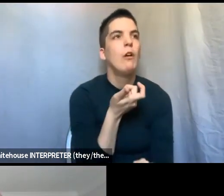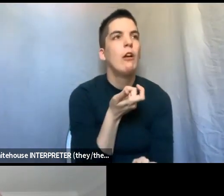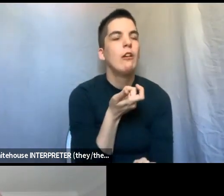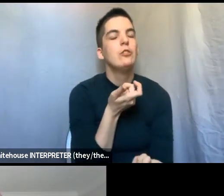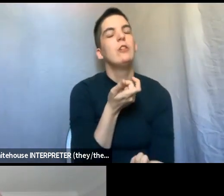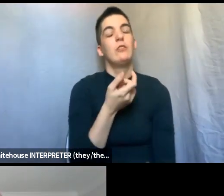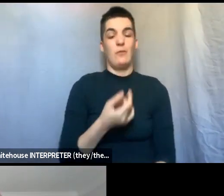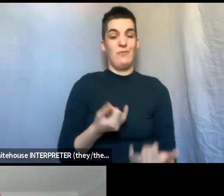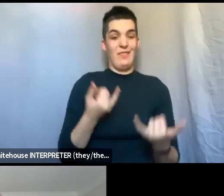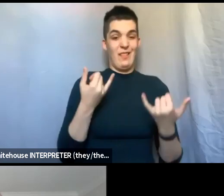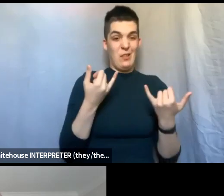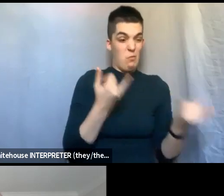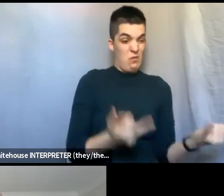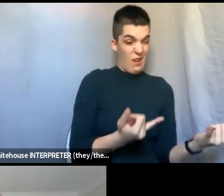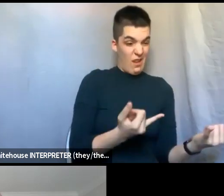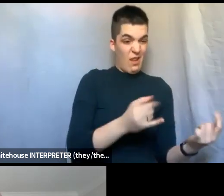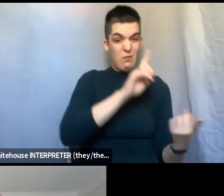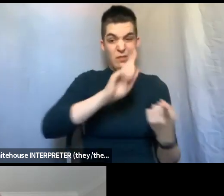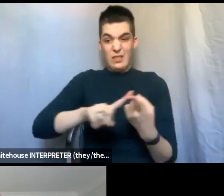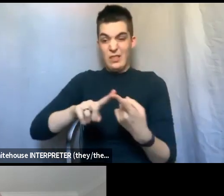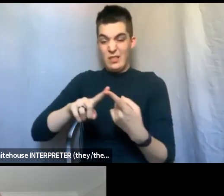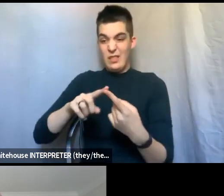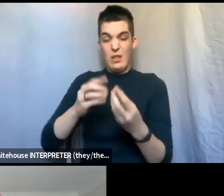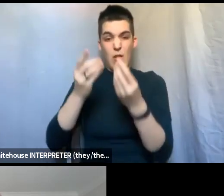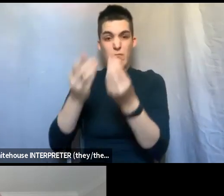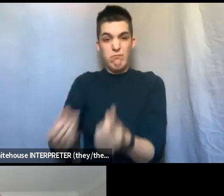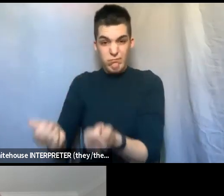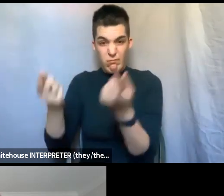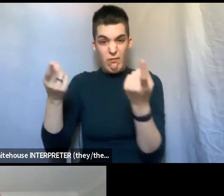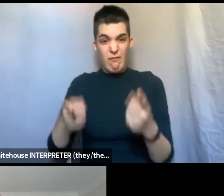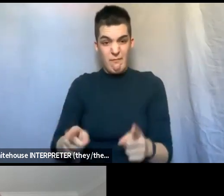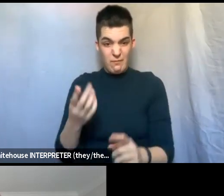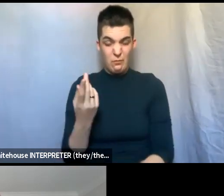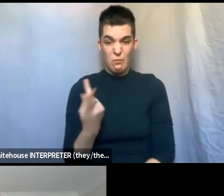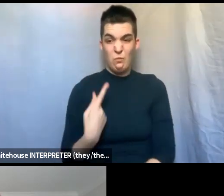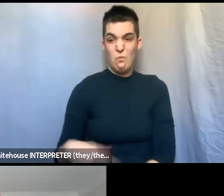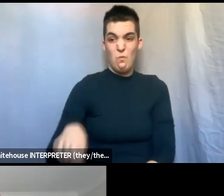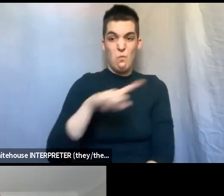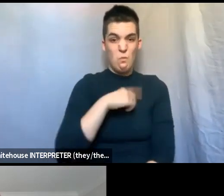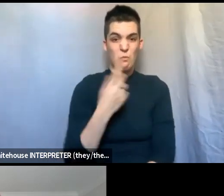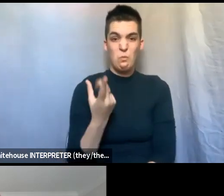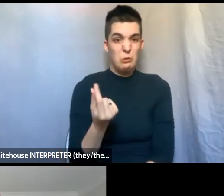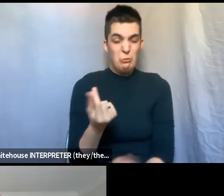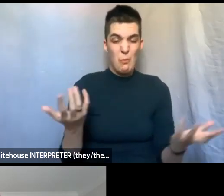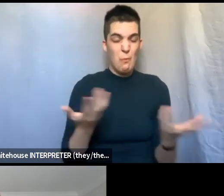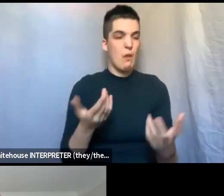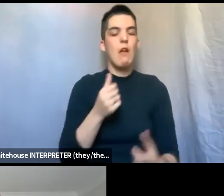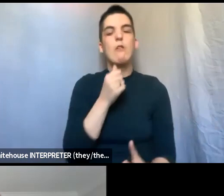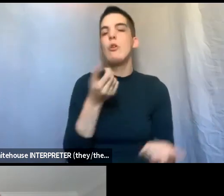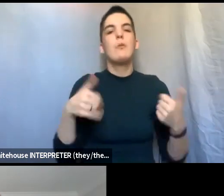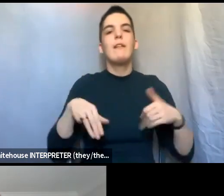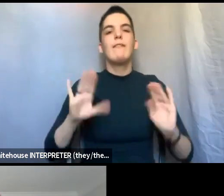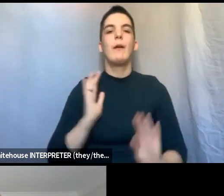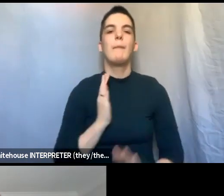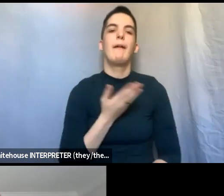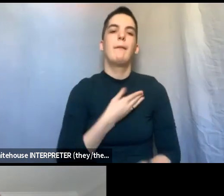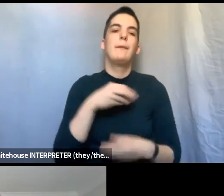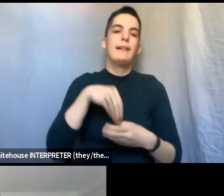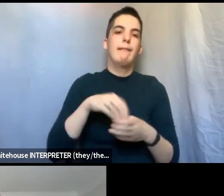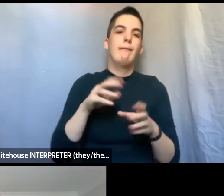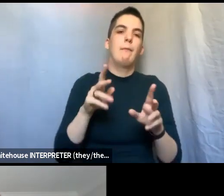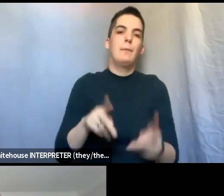vaccine? We should not give up our in-person collaborative knowledge